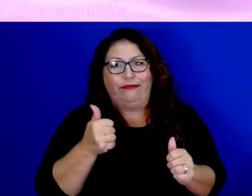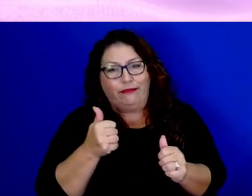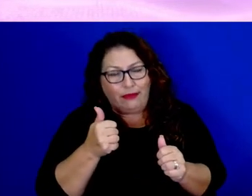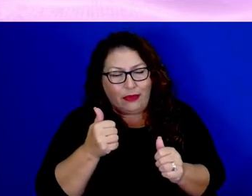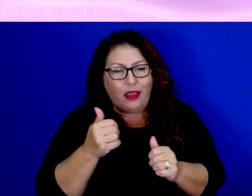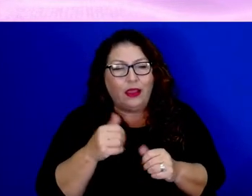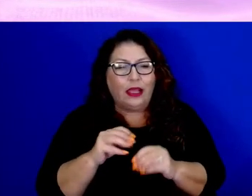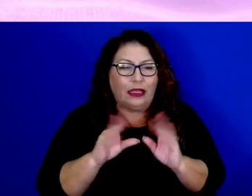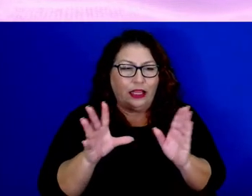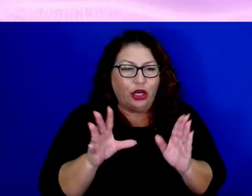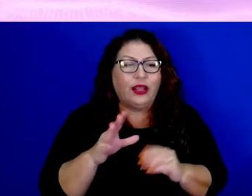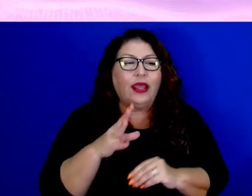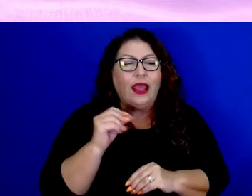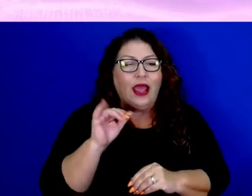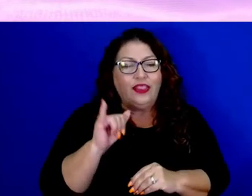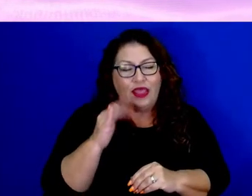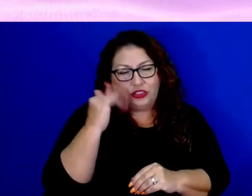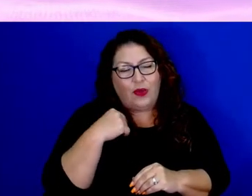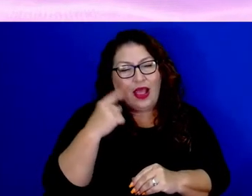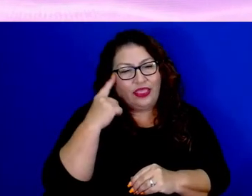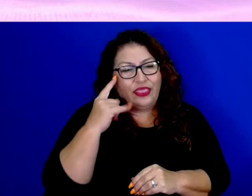why I think that this initiative of